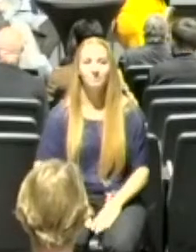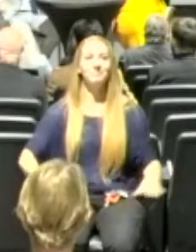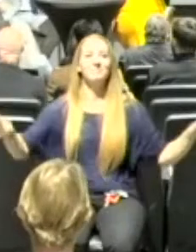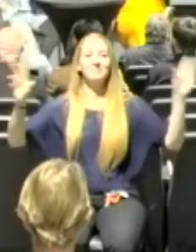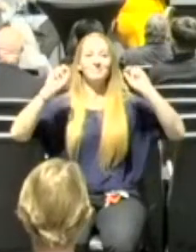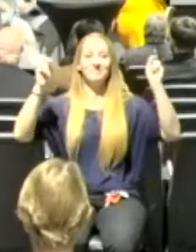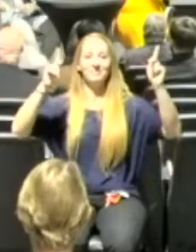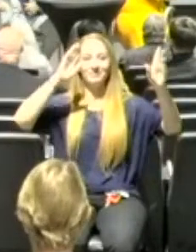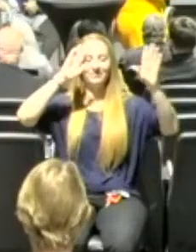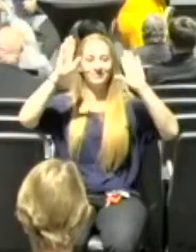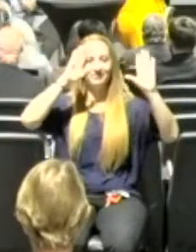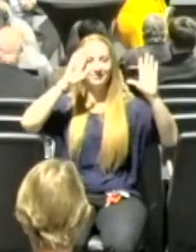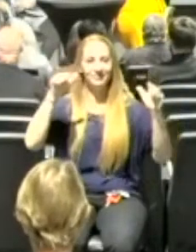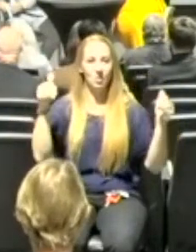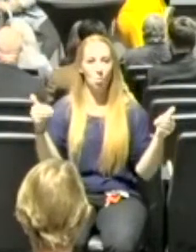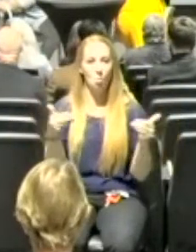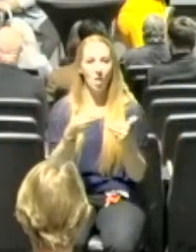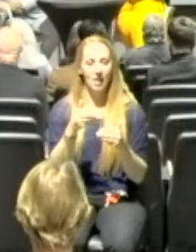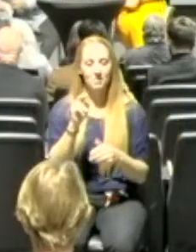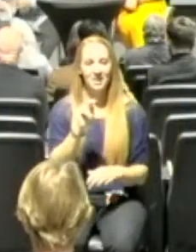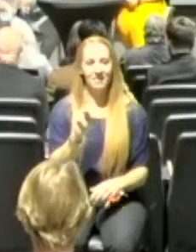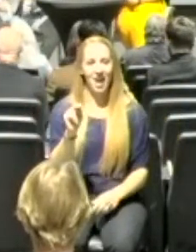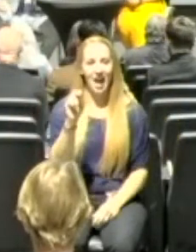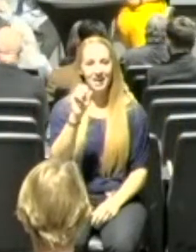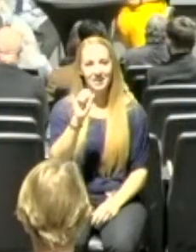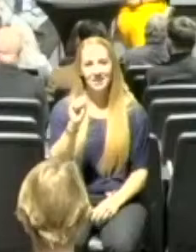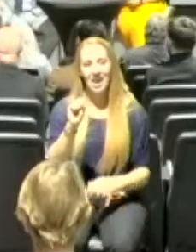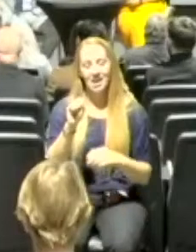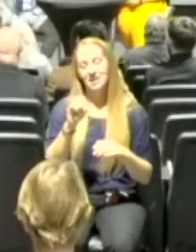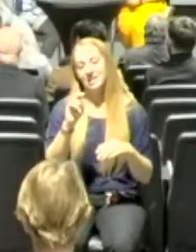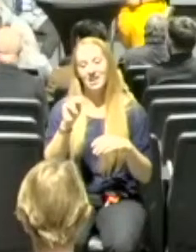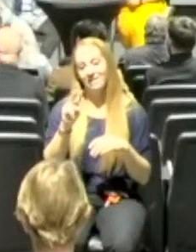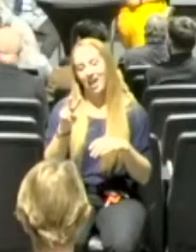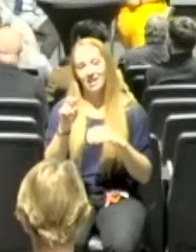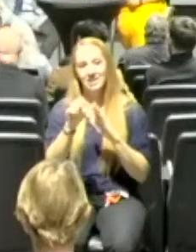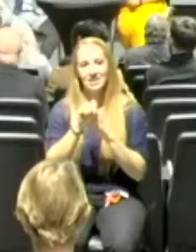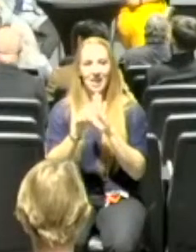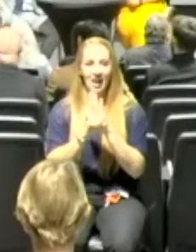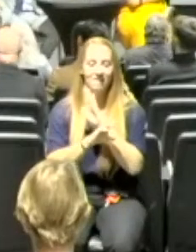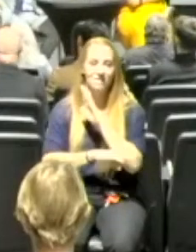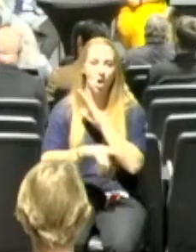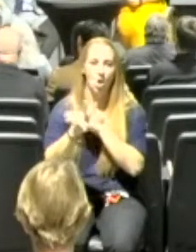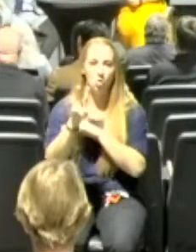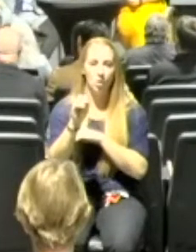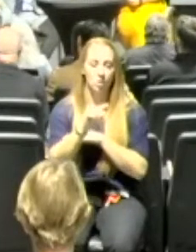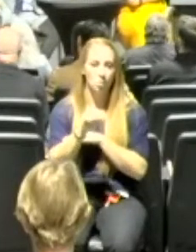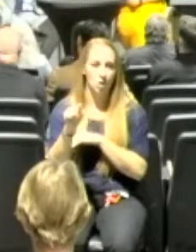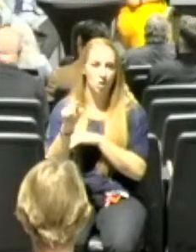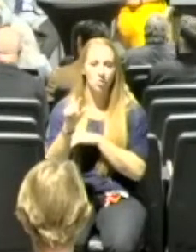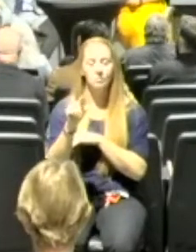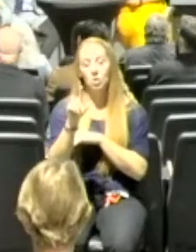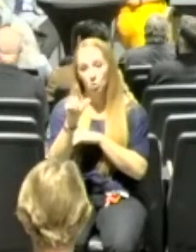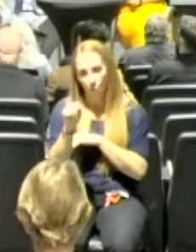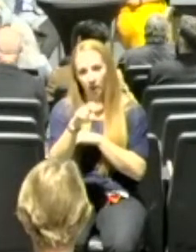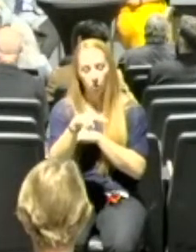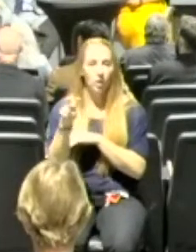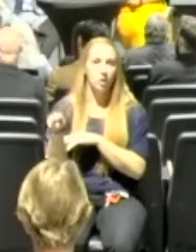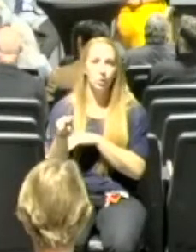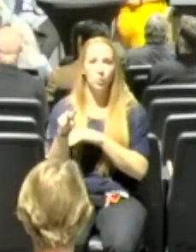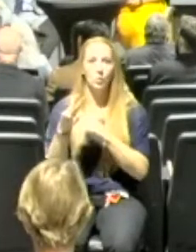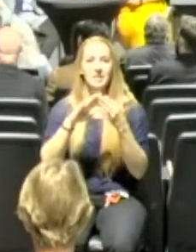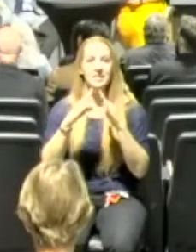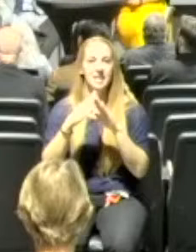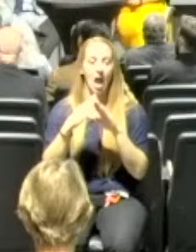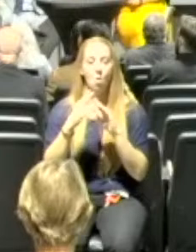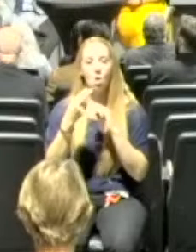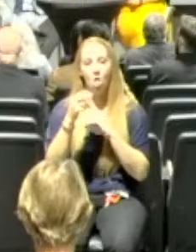Okay, hello and welcome to the Nevada State Fall 2022 Town Hall. It is magnificent to have you all